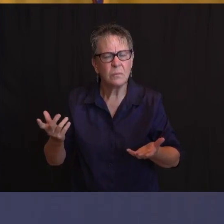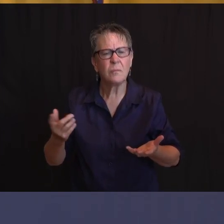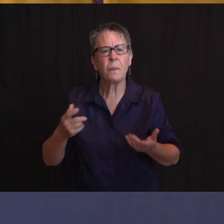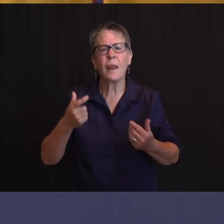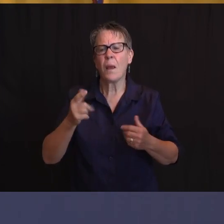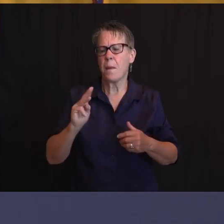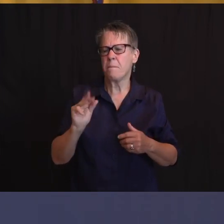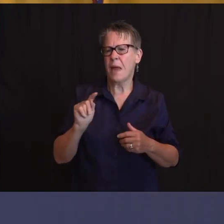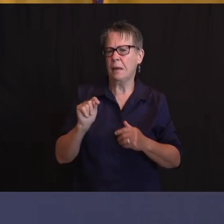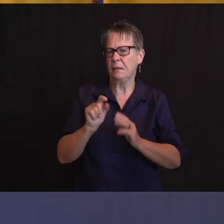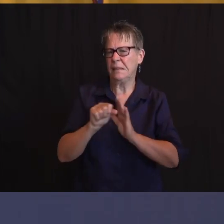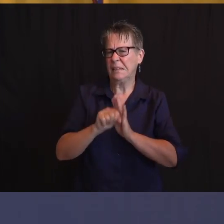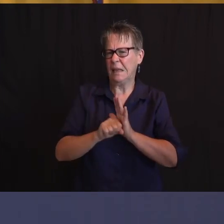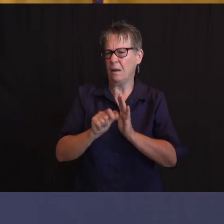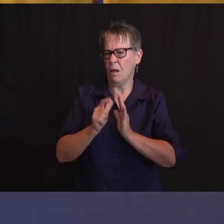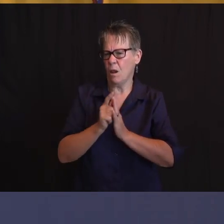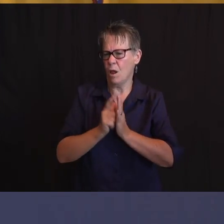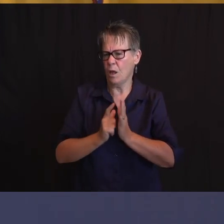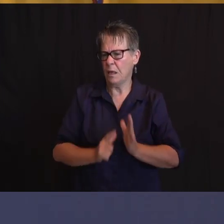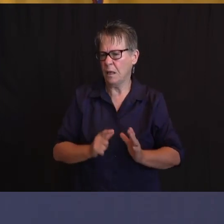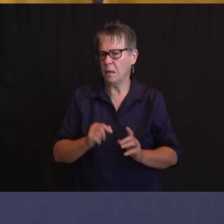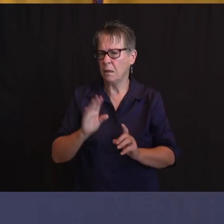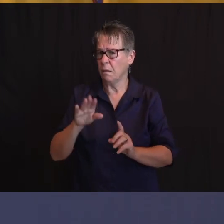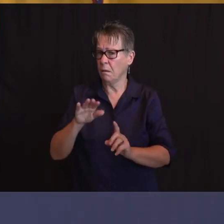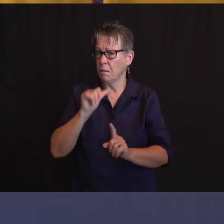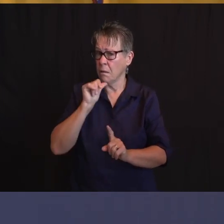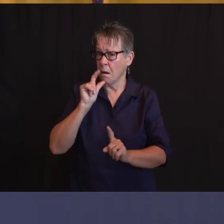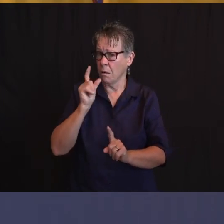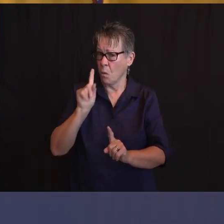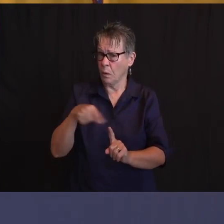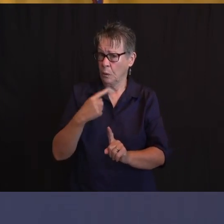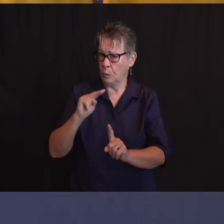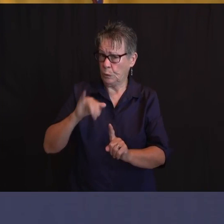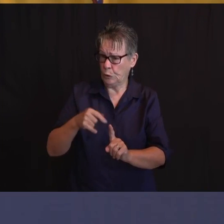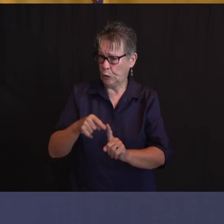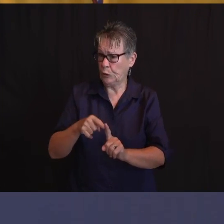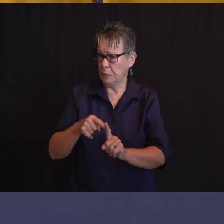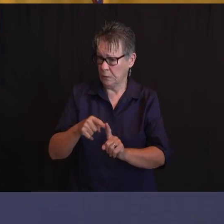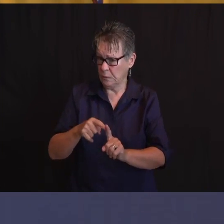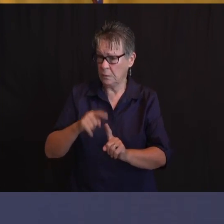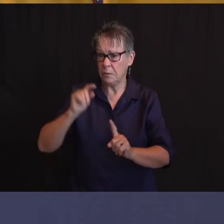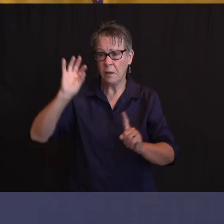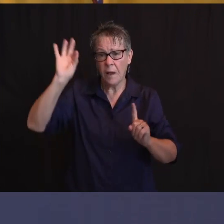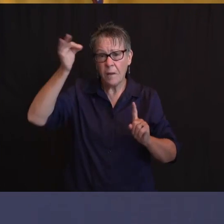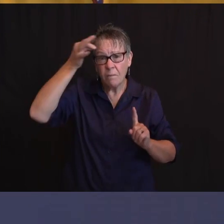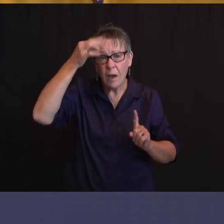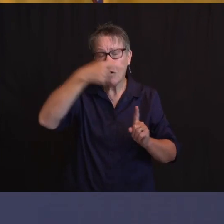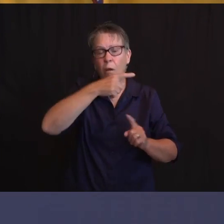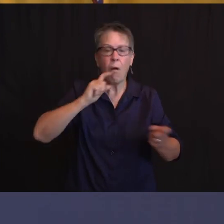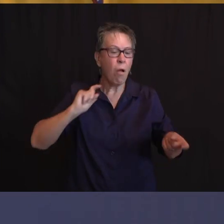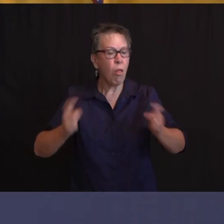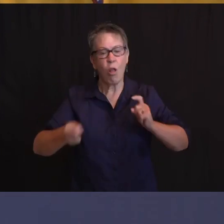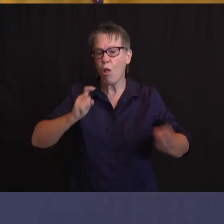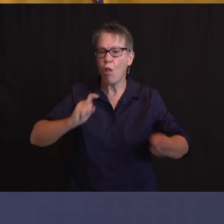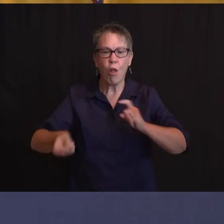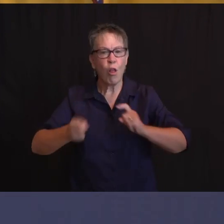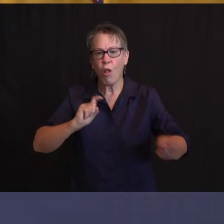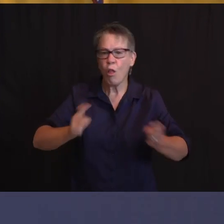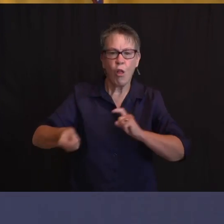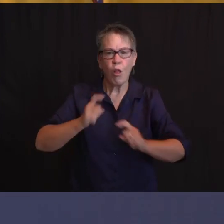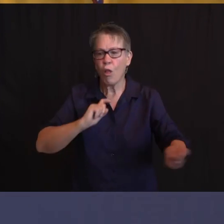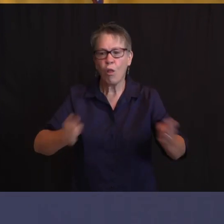that regard. There's conflicting and changing guidance coming from the feds. This is a new program that has changed. They've never run it through FEMA this